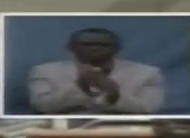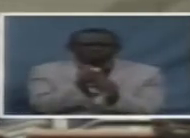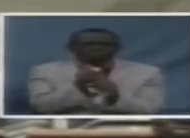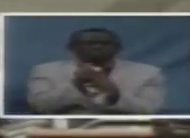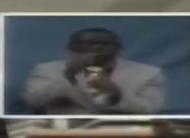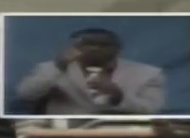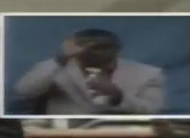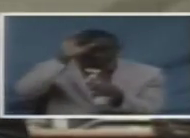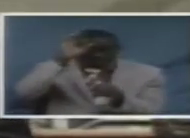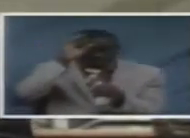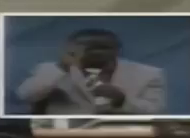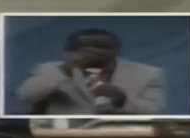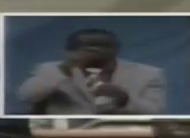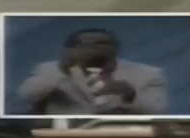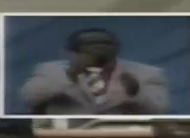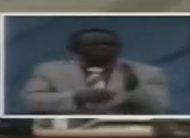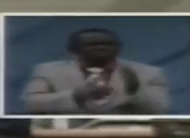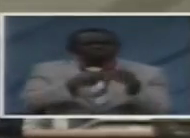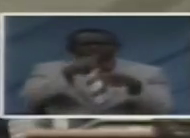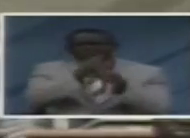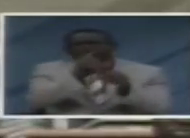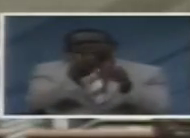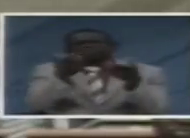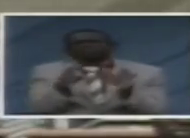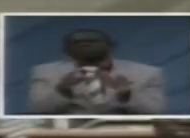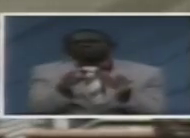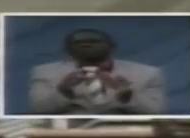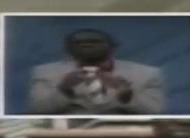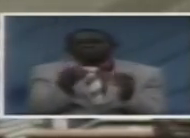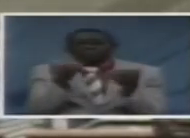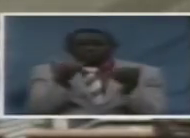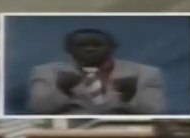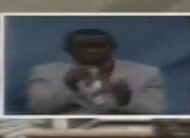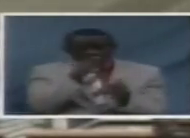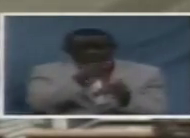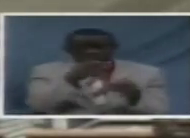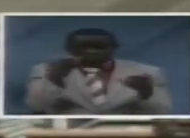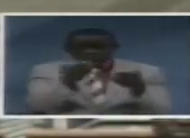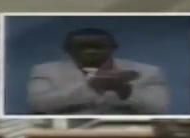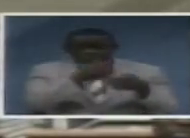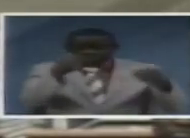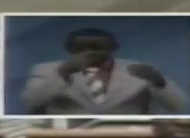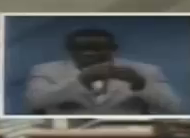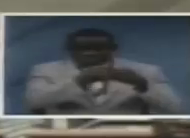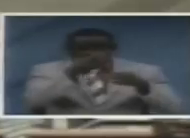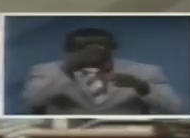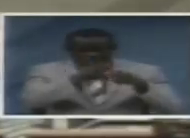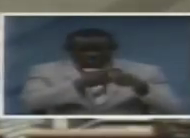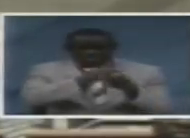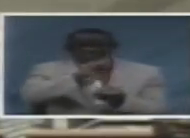The capital requirements have been met. The new bank will operate under the name